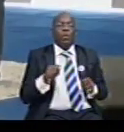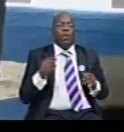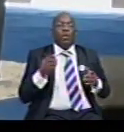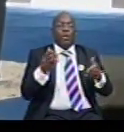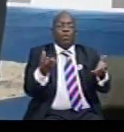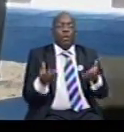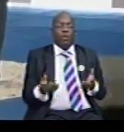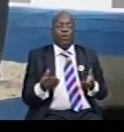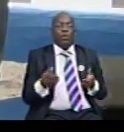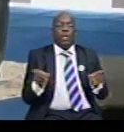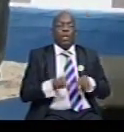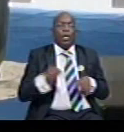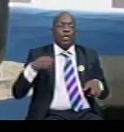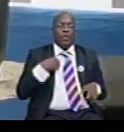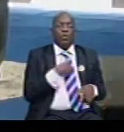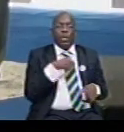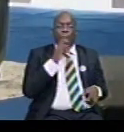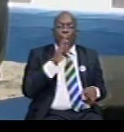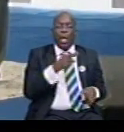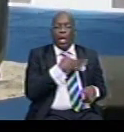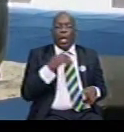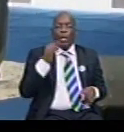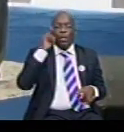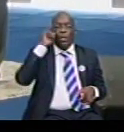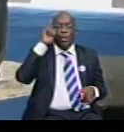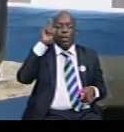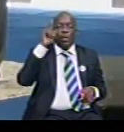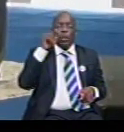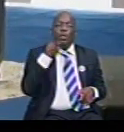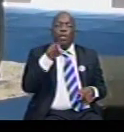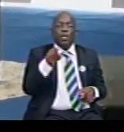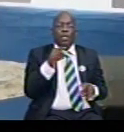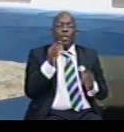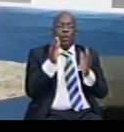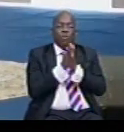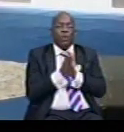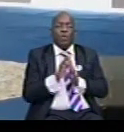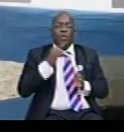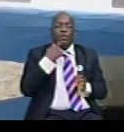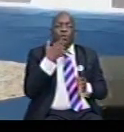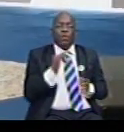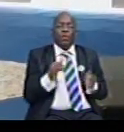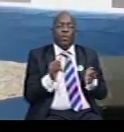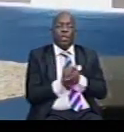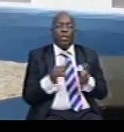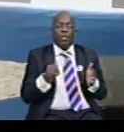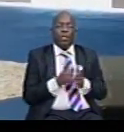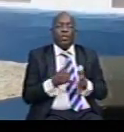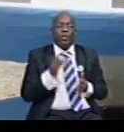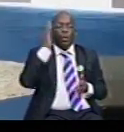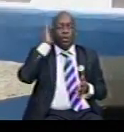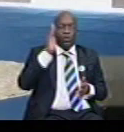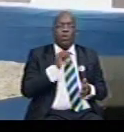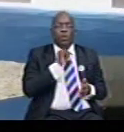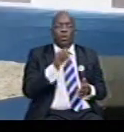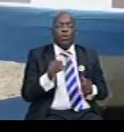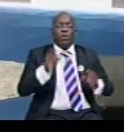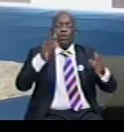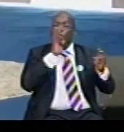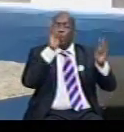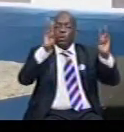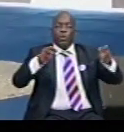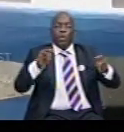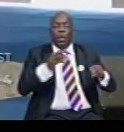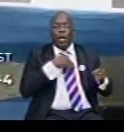earnestly that it might not rain, and it rained not on the